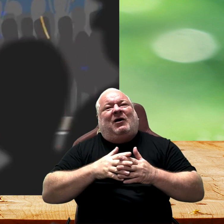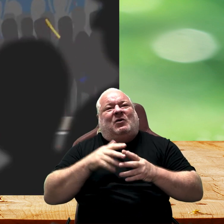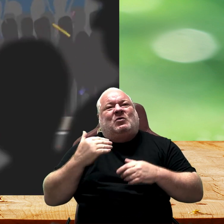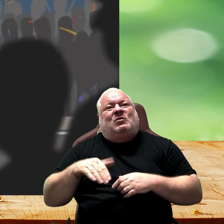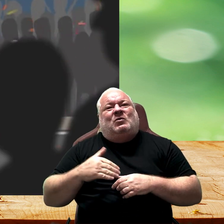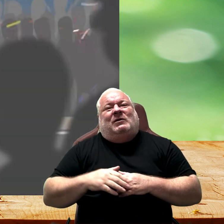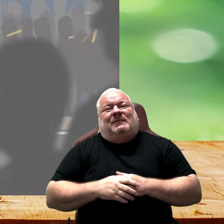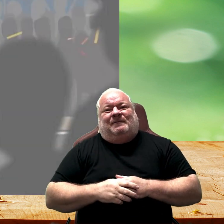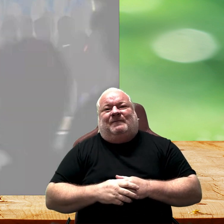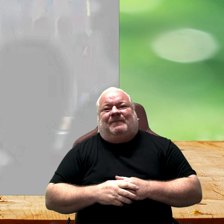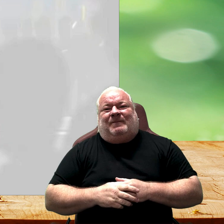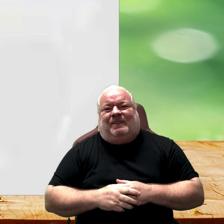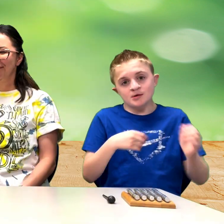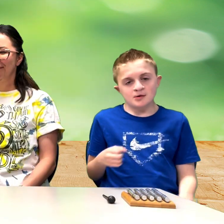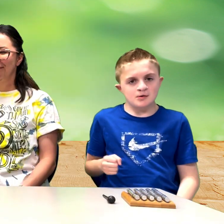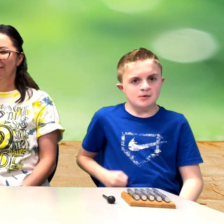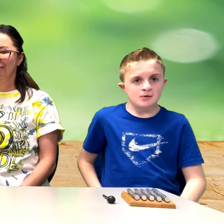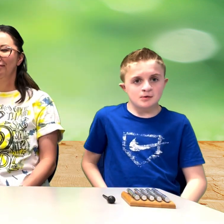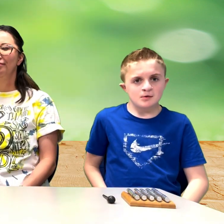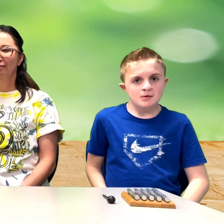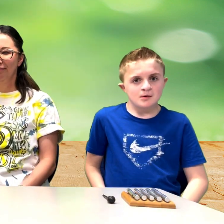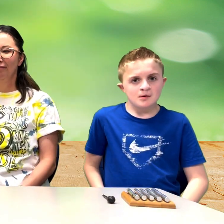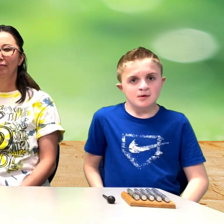Peruvian hilltops.